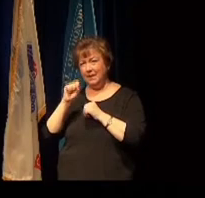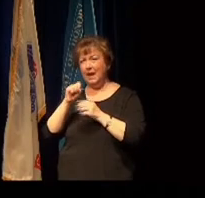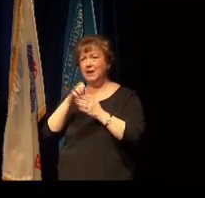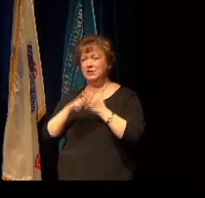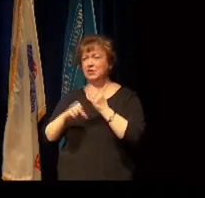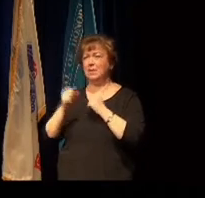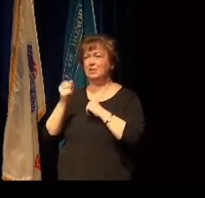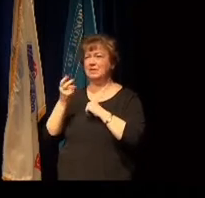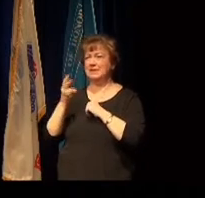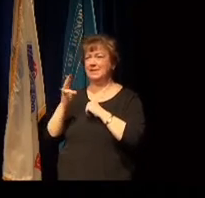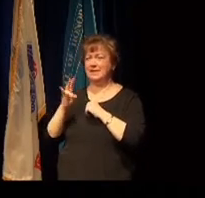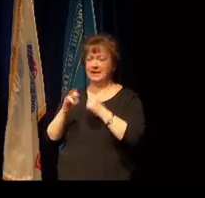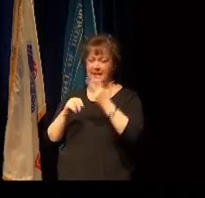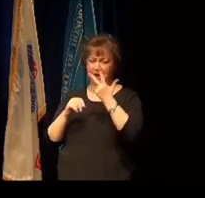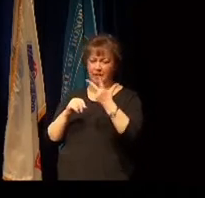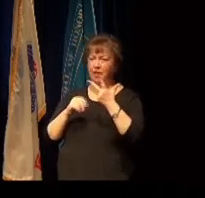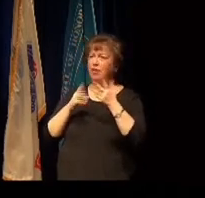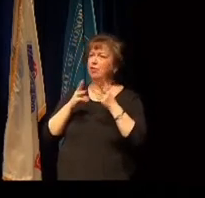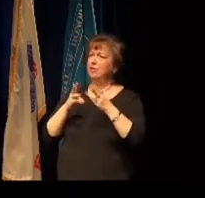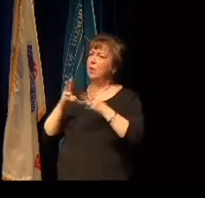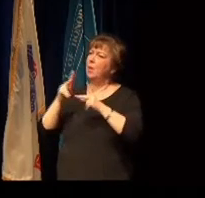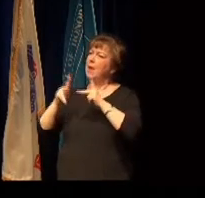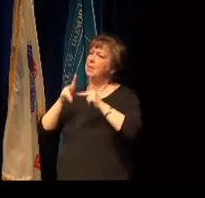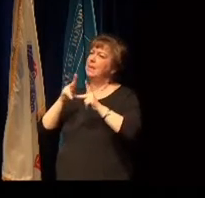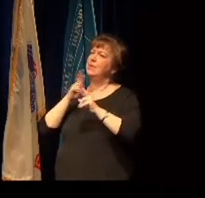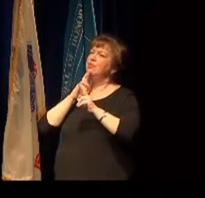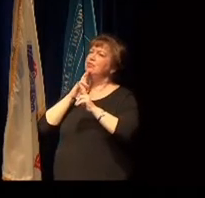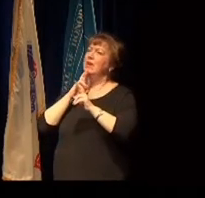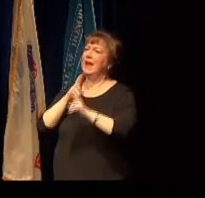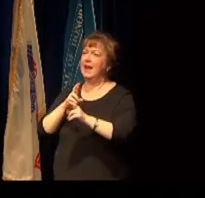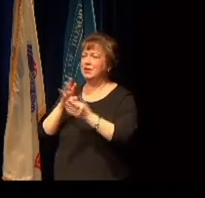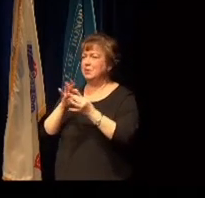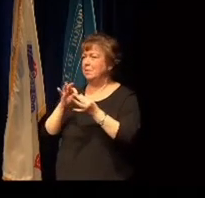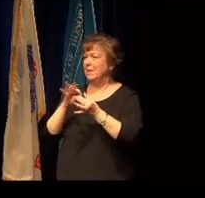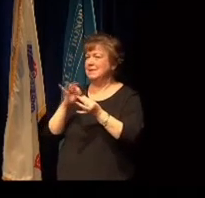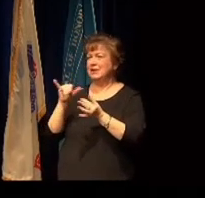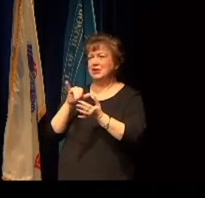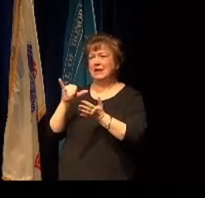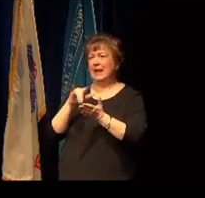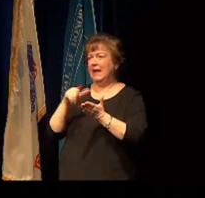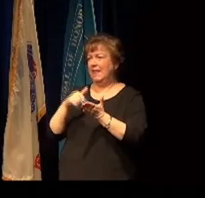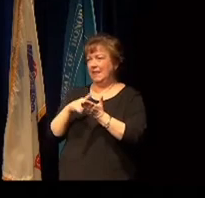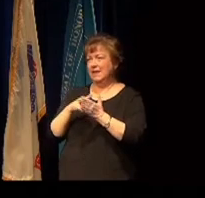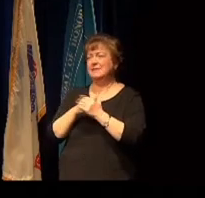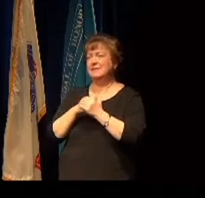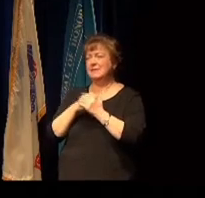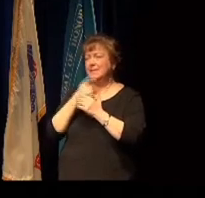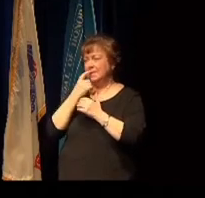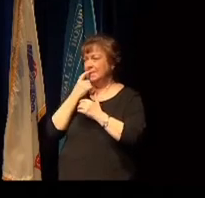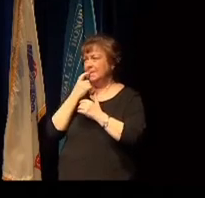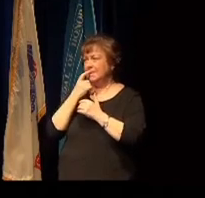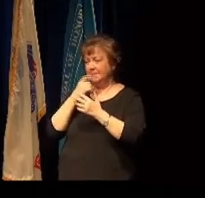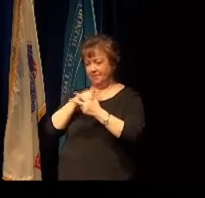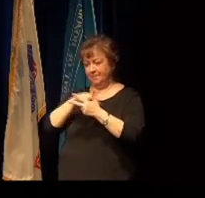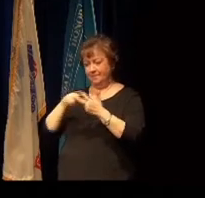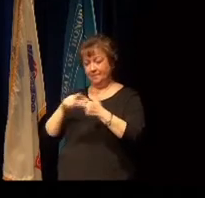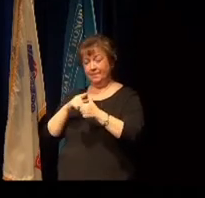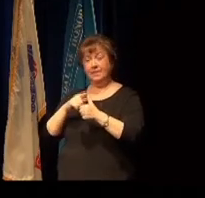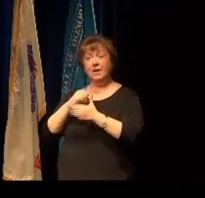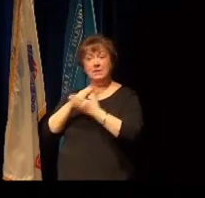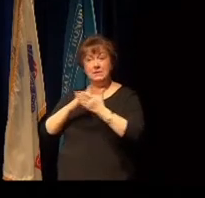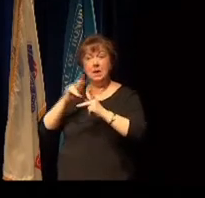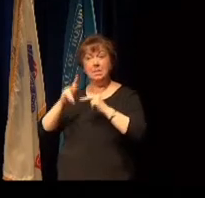In Acts chapter 17, there's three ways that people react to a message like this. Categorize yourself, all right? Number one, some people